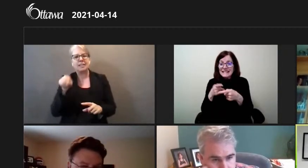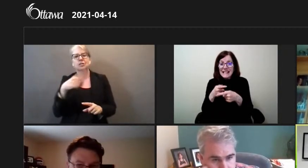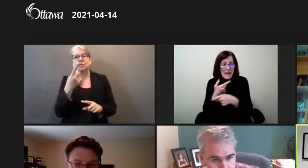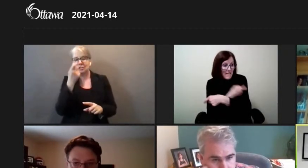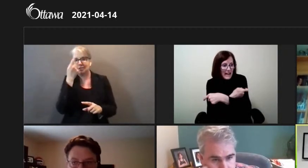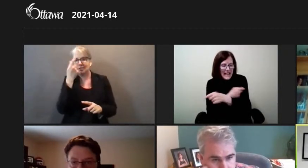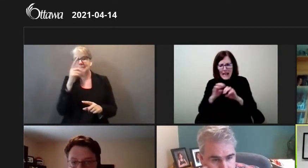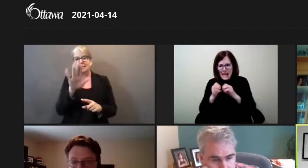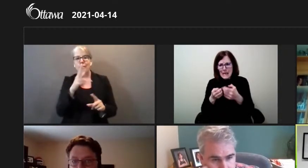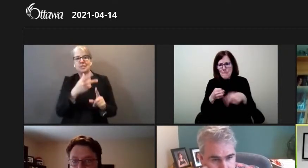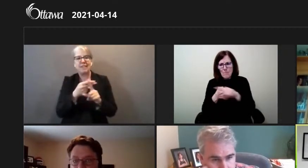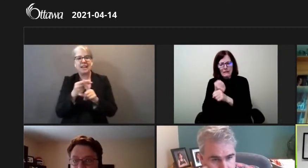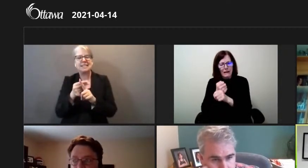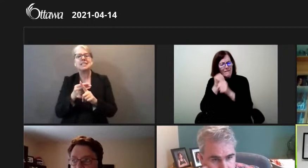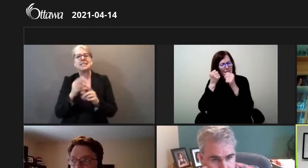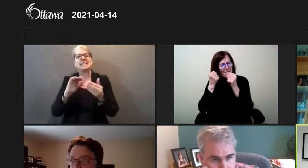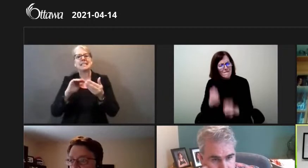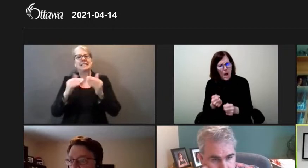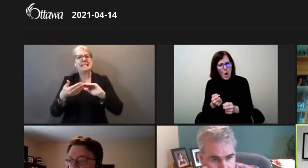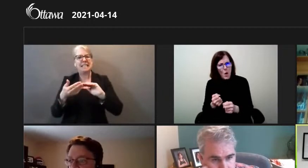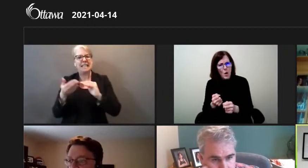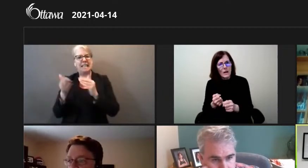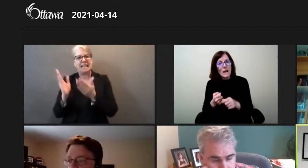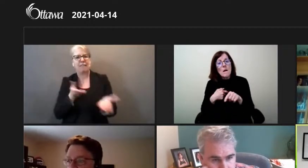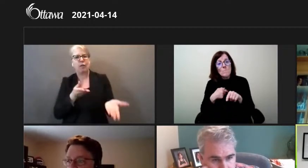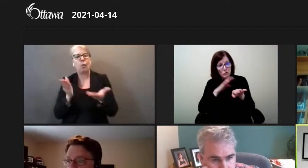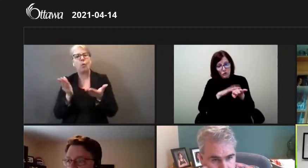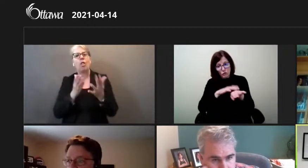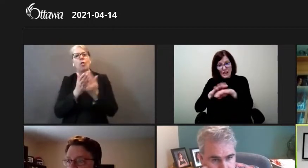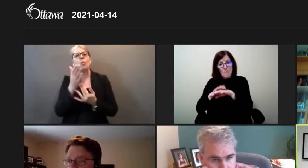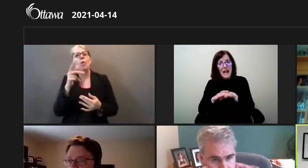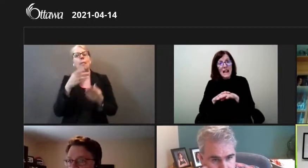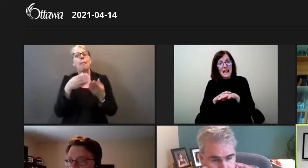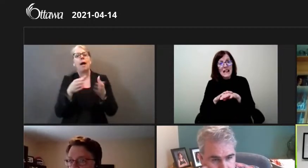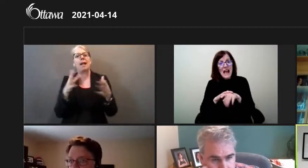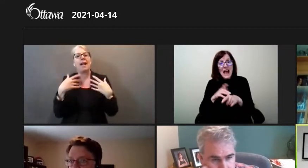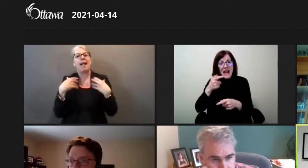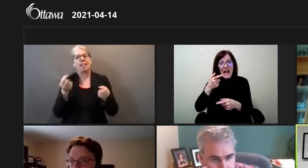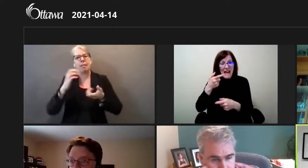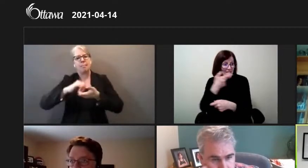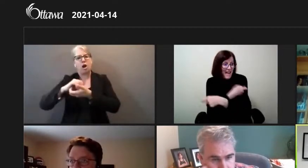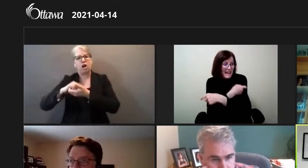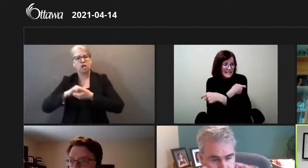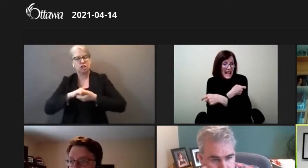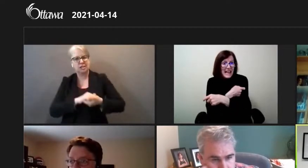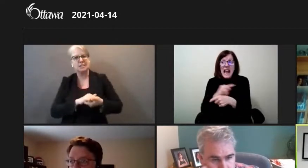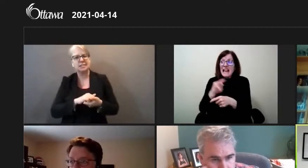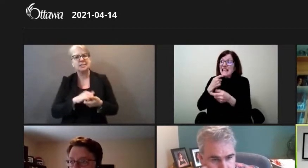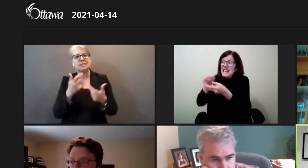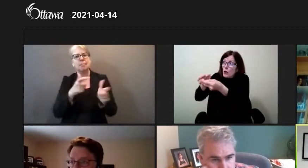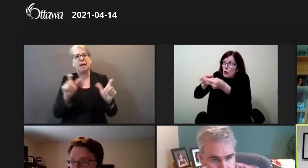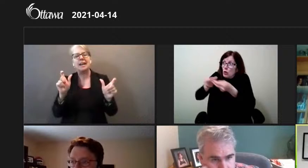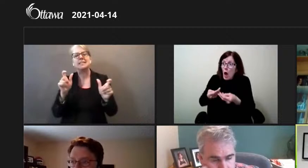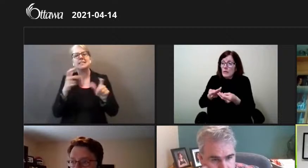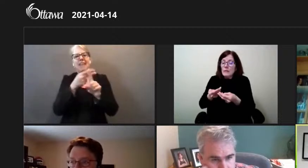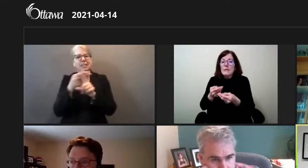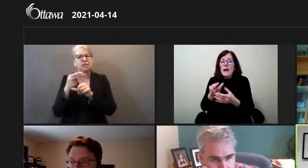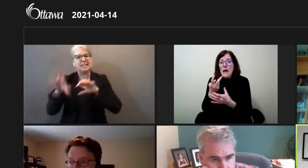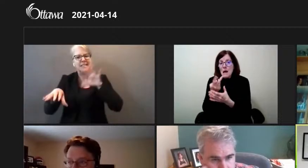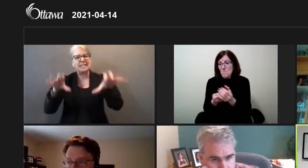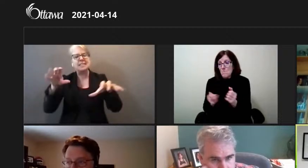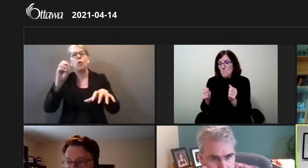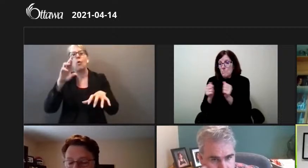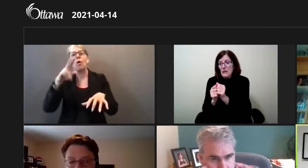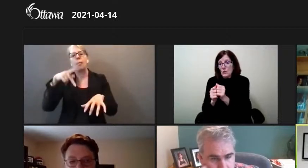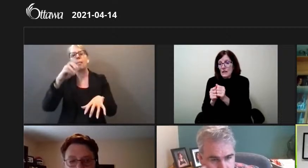remind those that the city is flowing through our public health partners that we have our mass vaccination sites or the pop-up clinics that